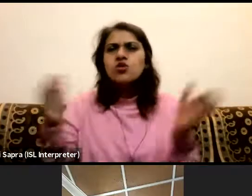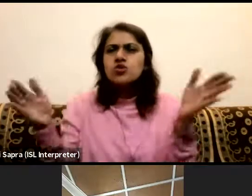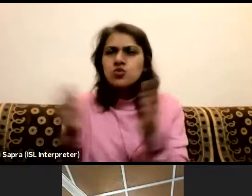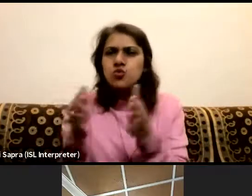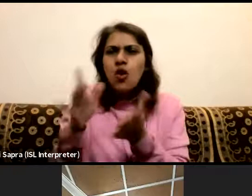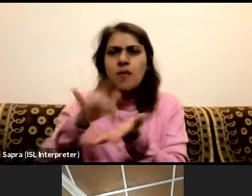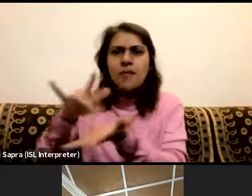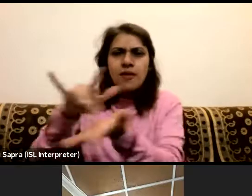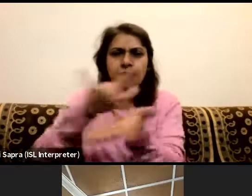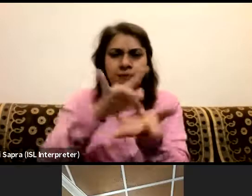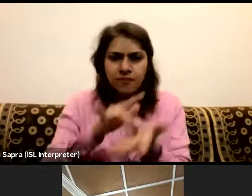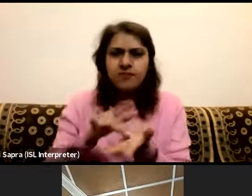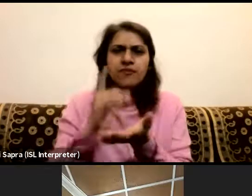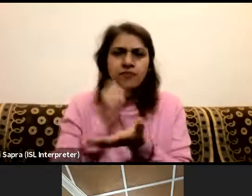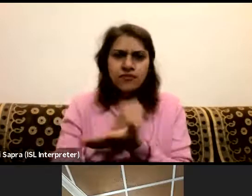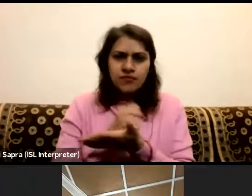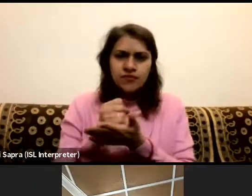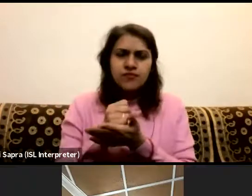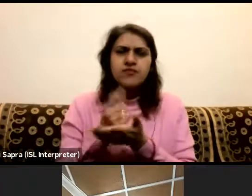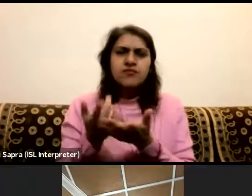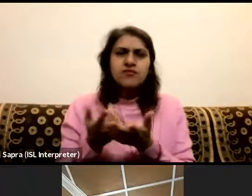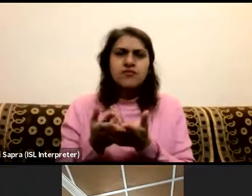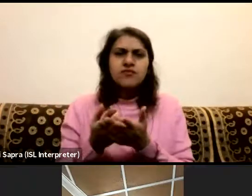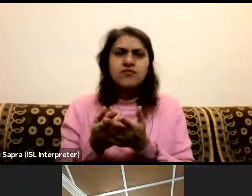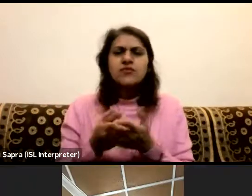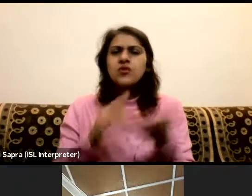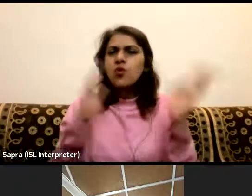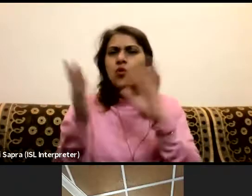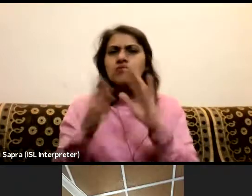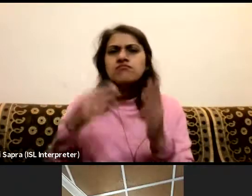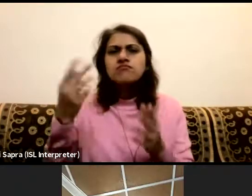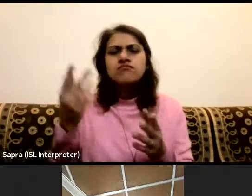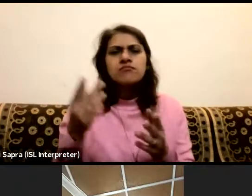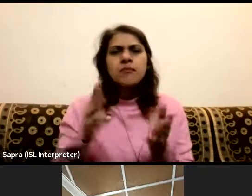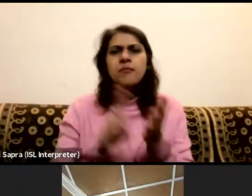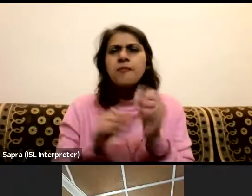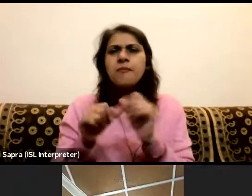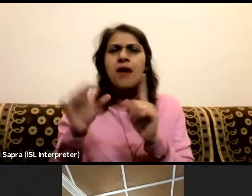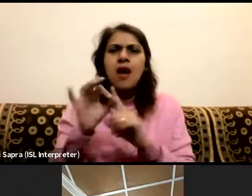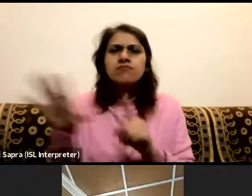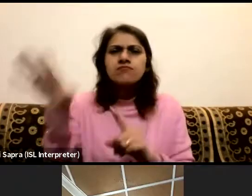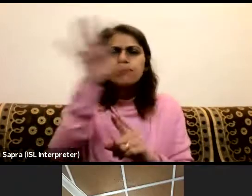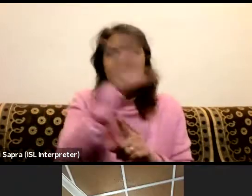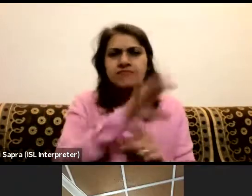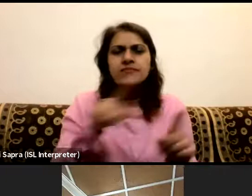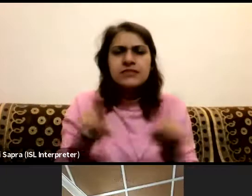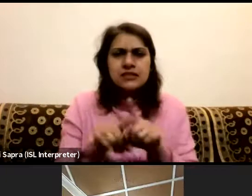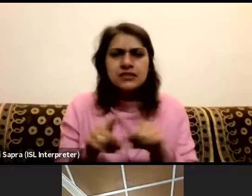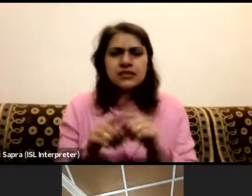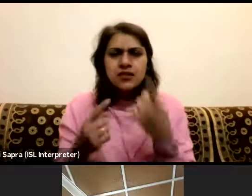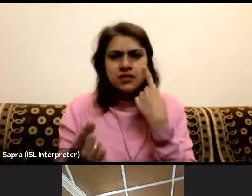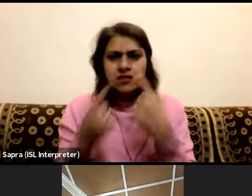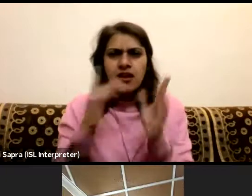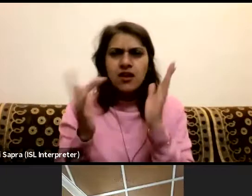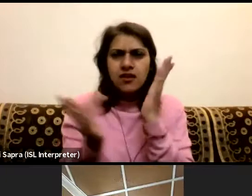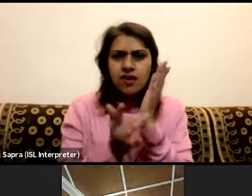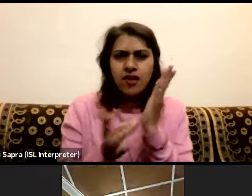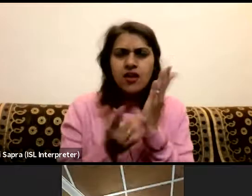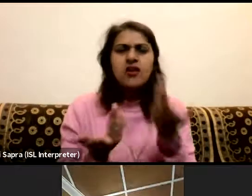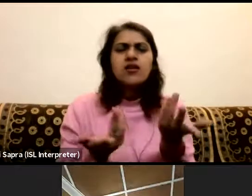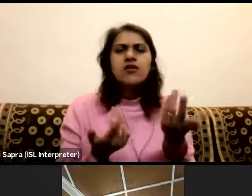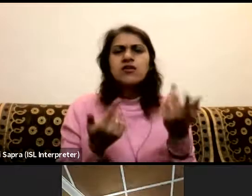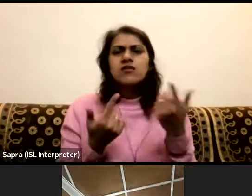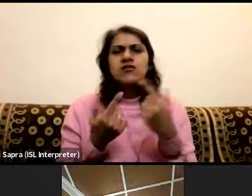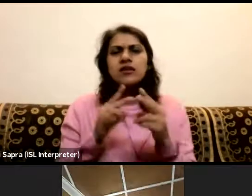accessible, closer to their geographies, and they start working there. We're trying to bring out technologies and tools, how we are going